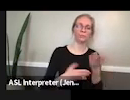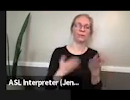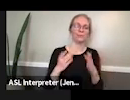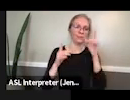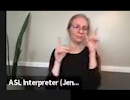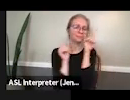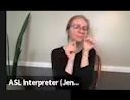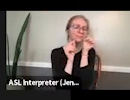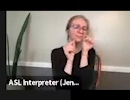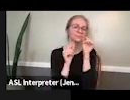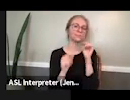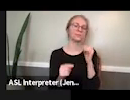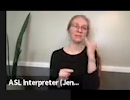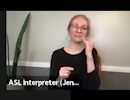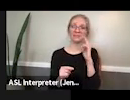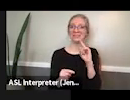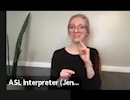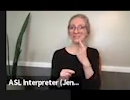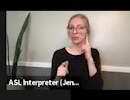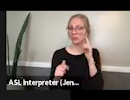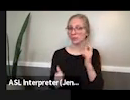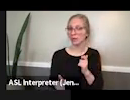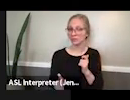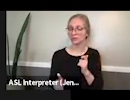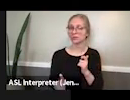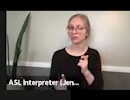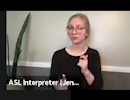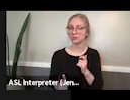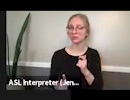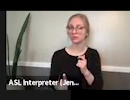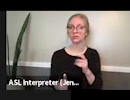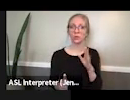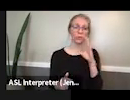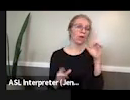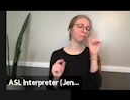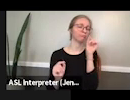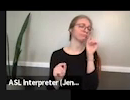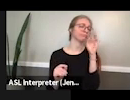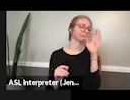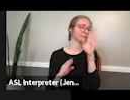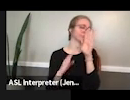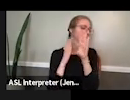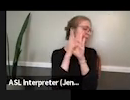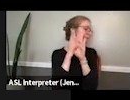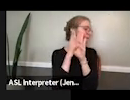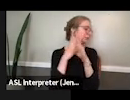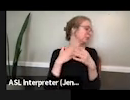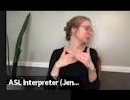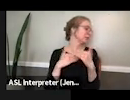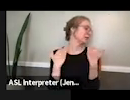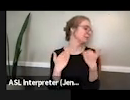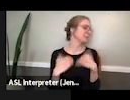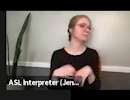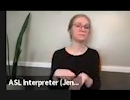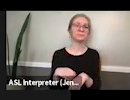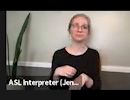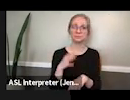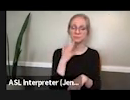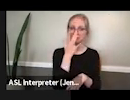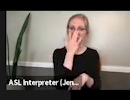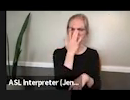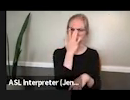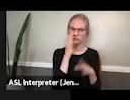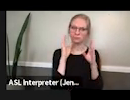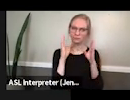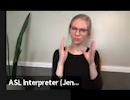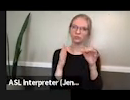has severe hearing loss, it's identified, they'll close their eyes and say, I'm done with you. right? Pay attention to those things.